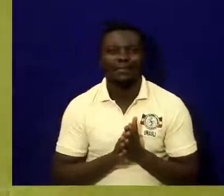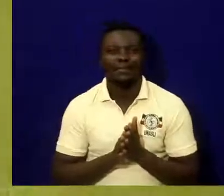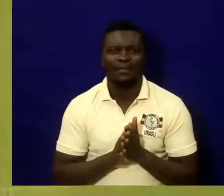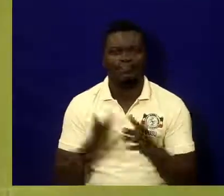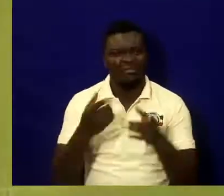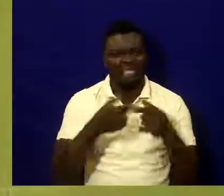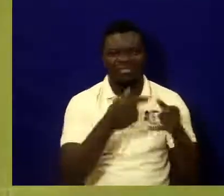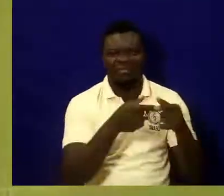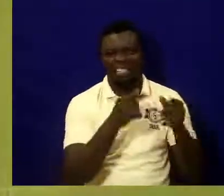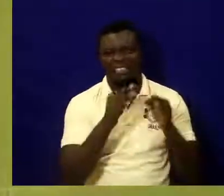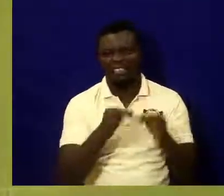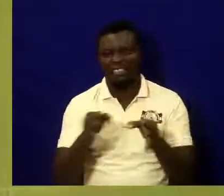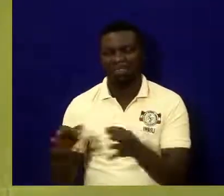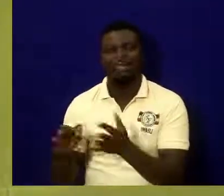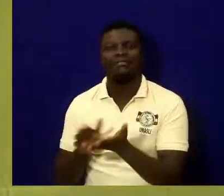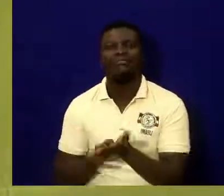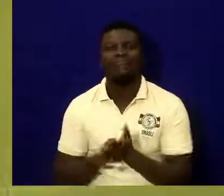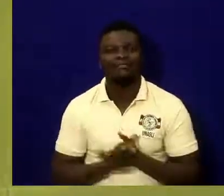such a things.